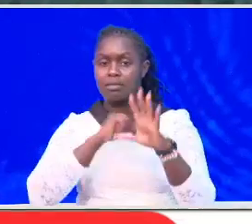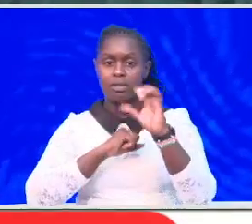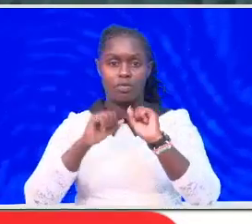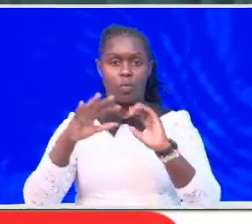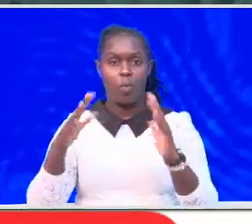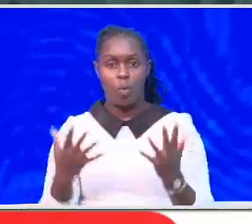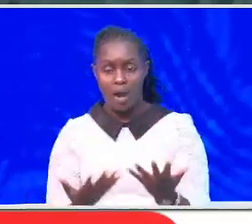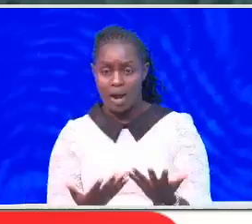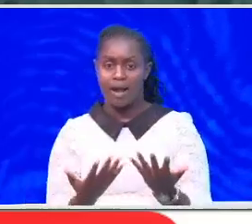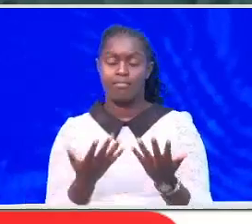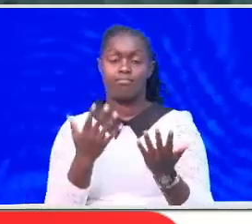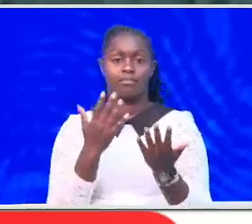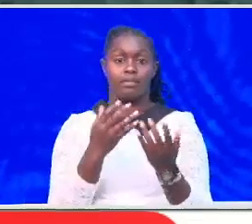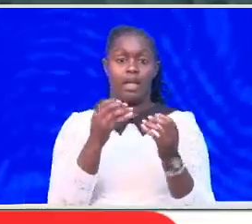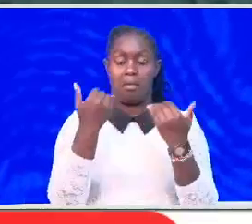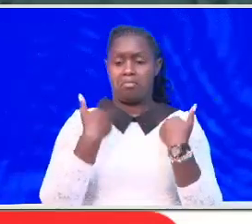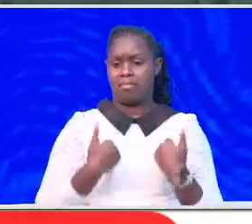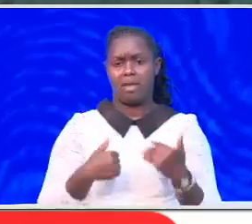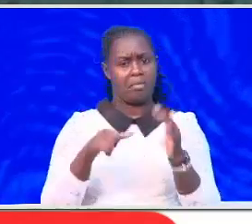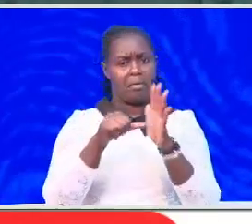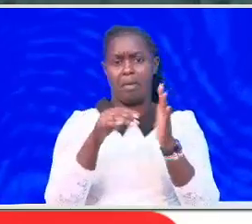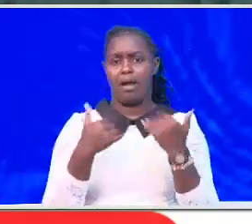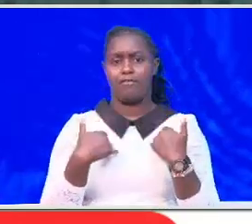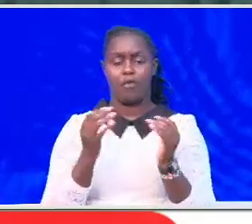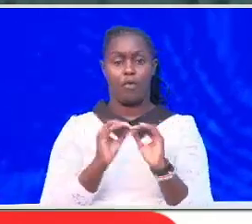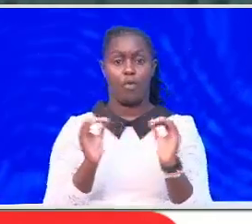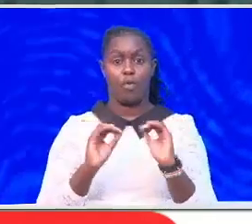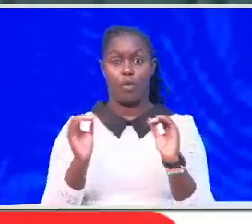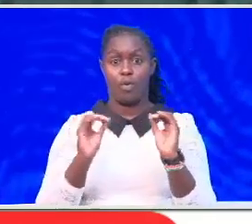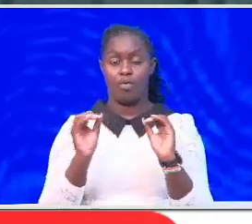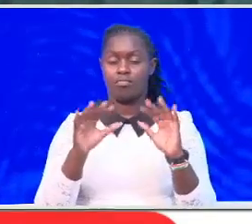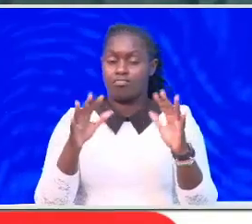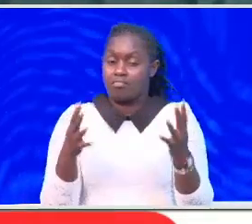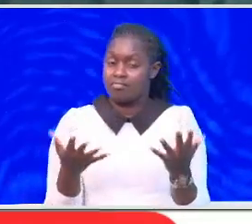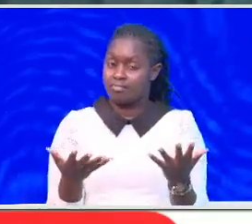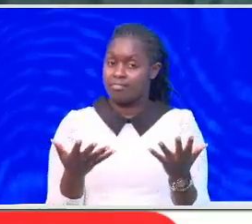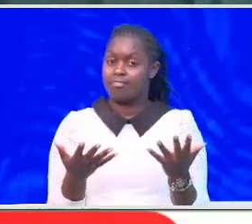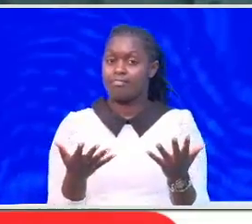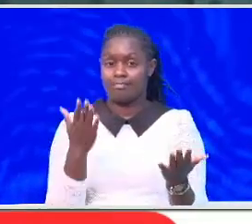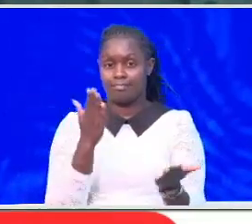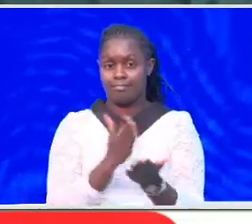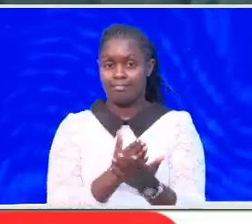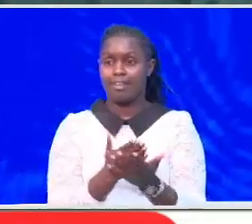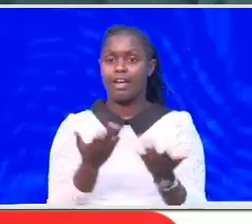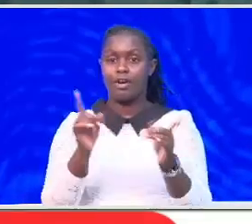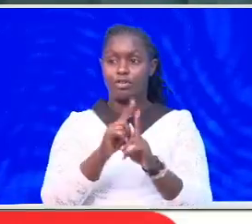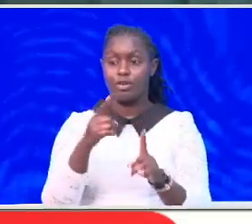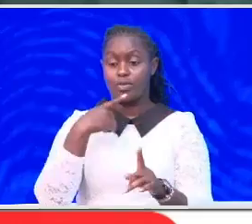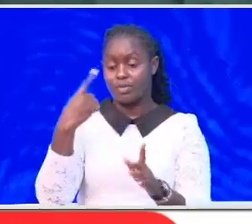serikali imekosa pale, mimi sina problem. Ama magani? Sindio?